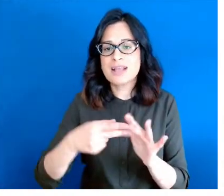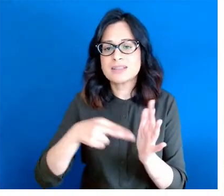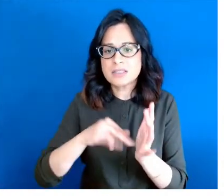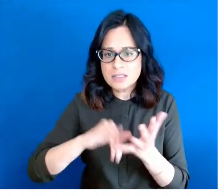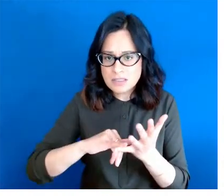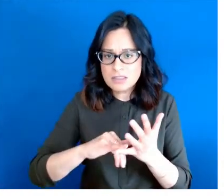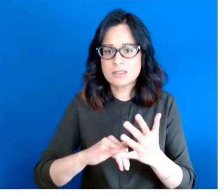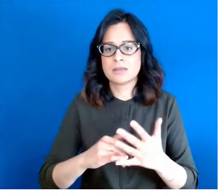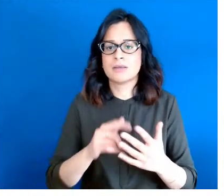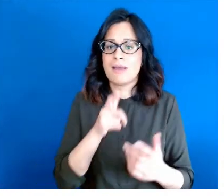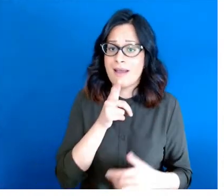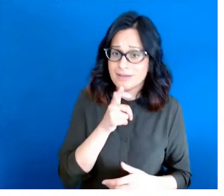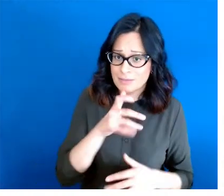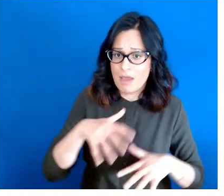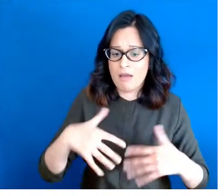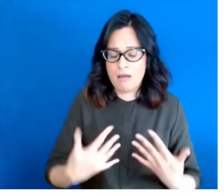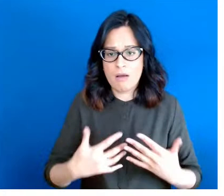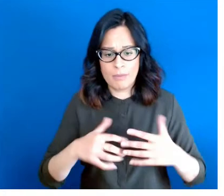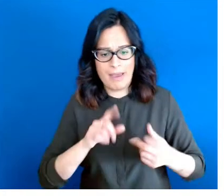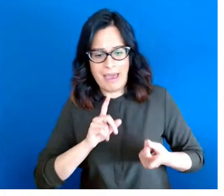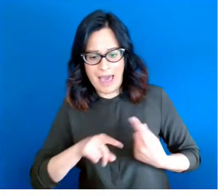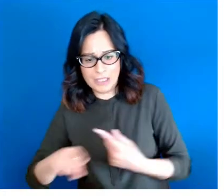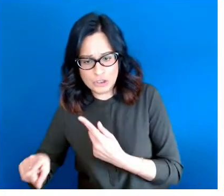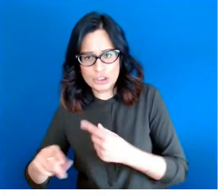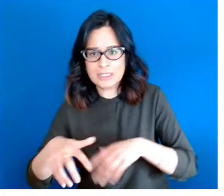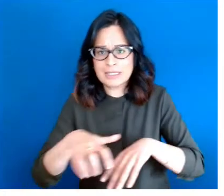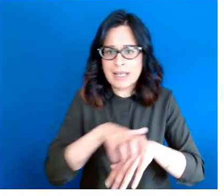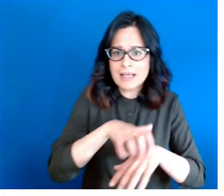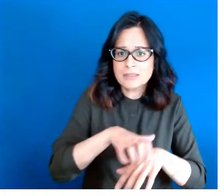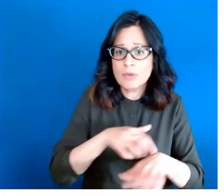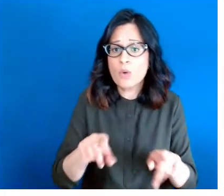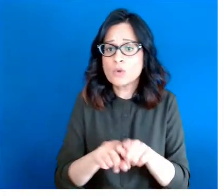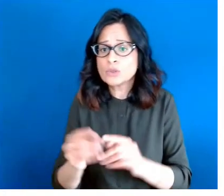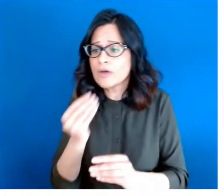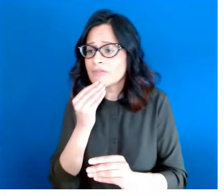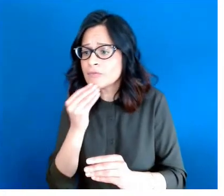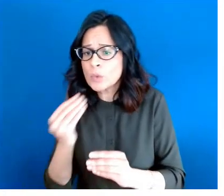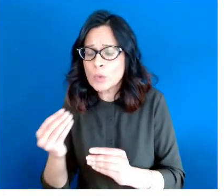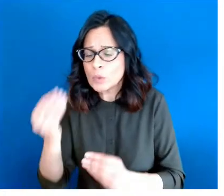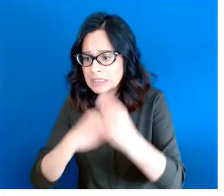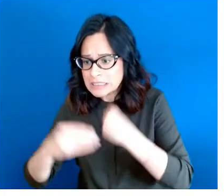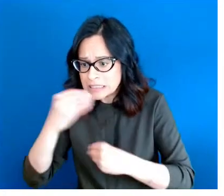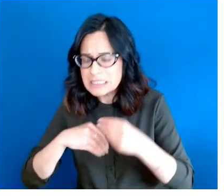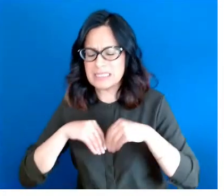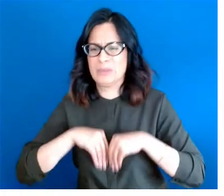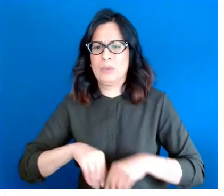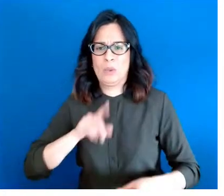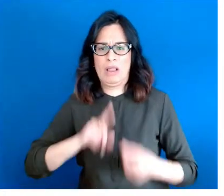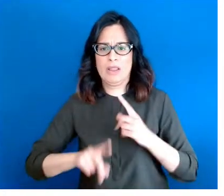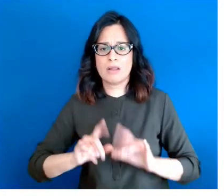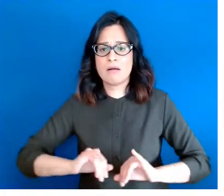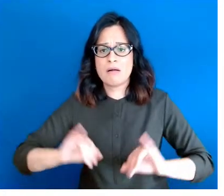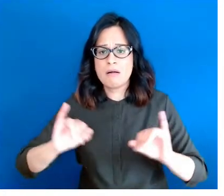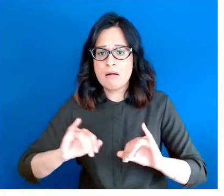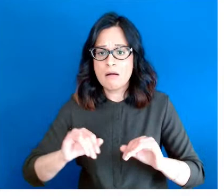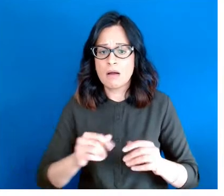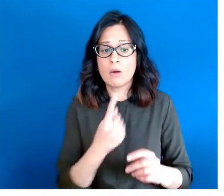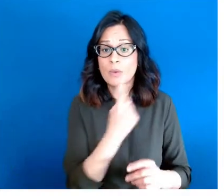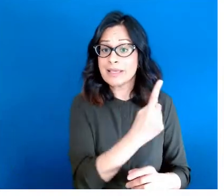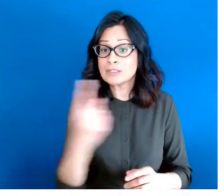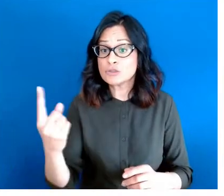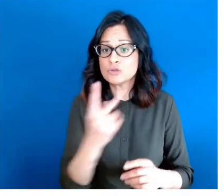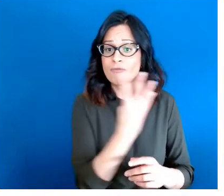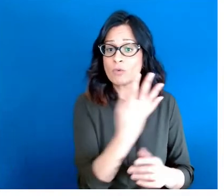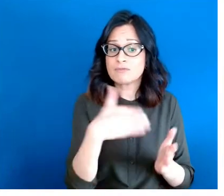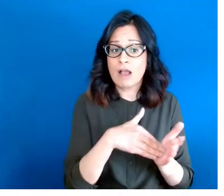in young people and adults, with a focus on seasonal allergy. Each session is 45 minutes long,